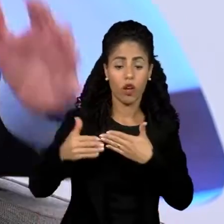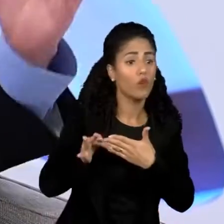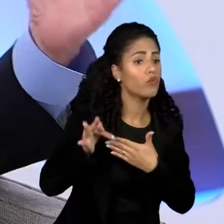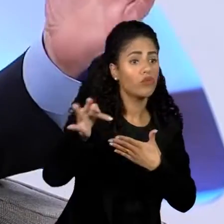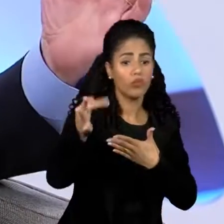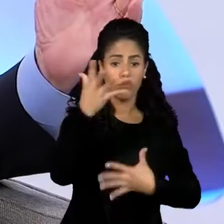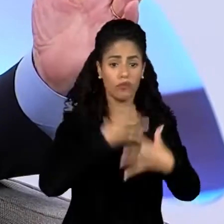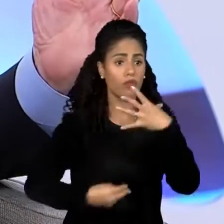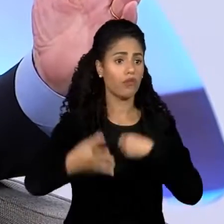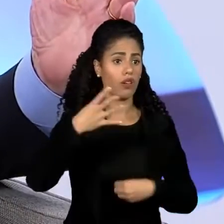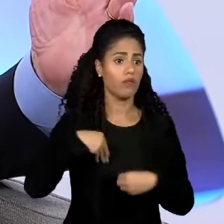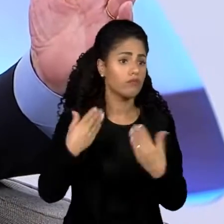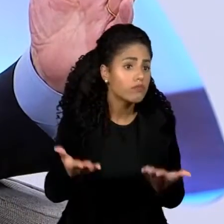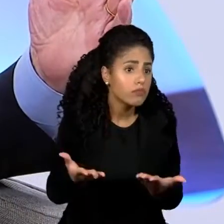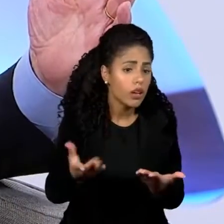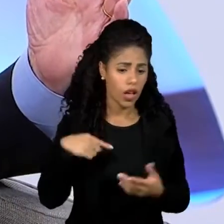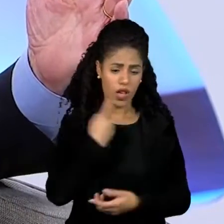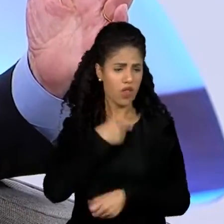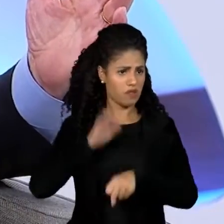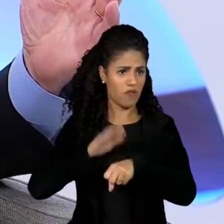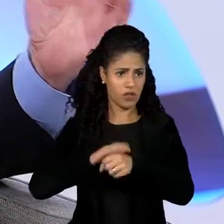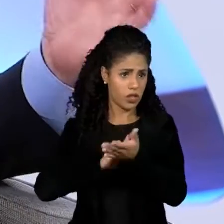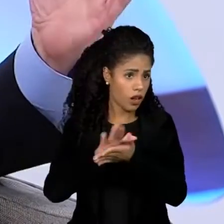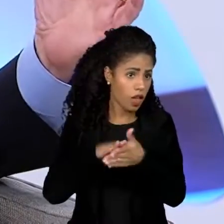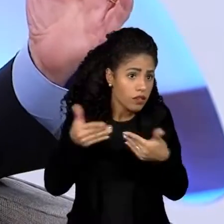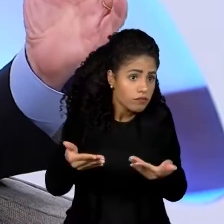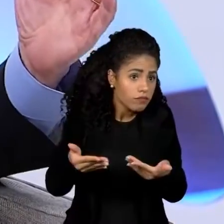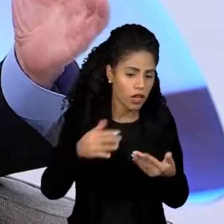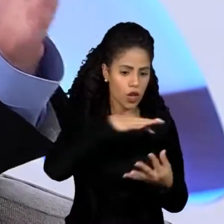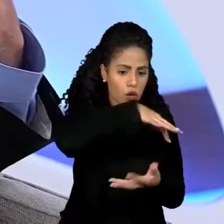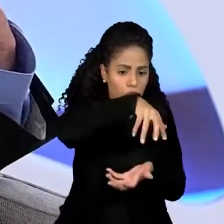leave a planet that is not,